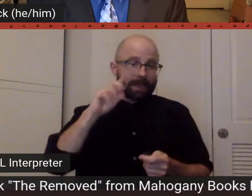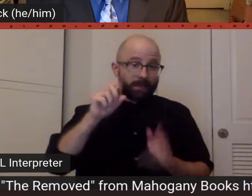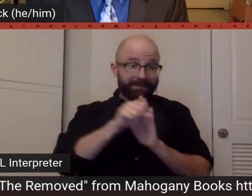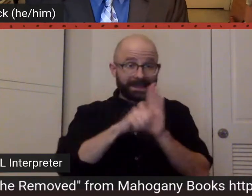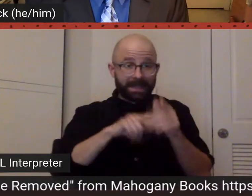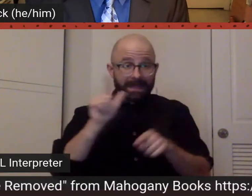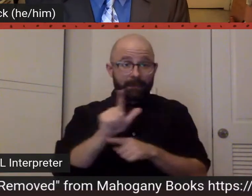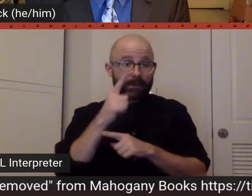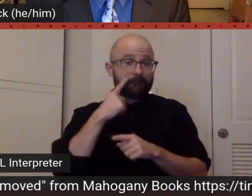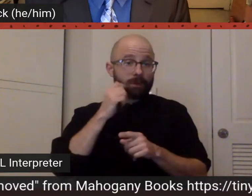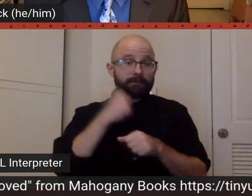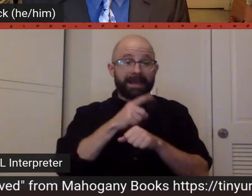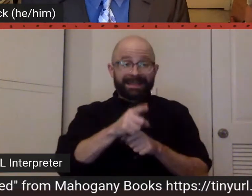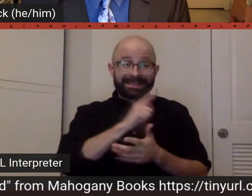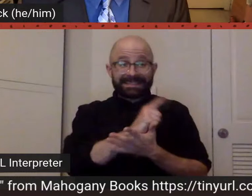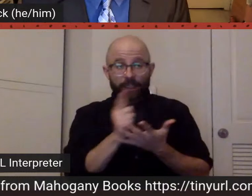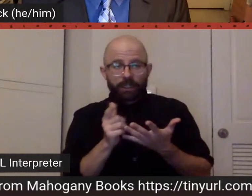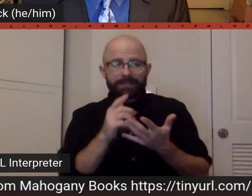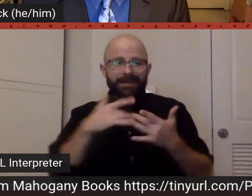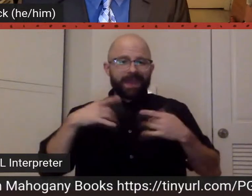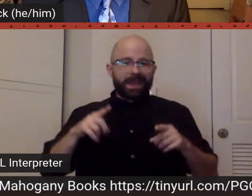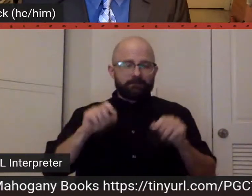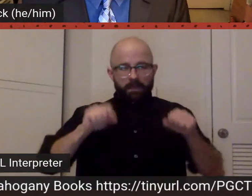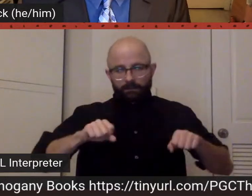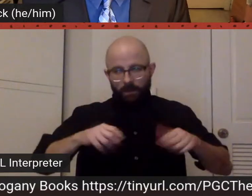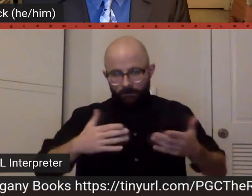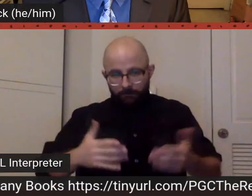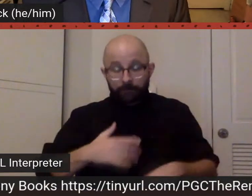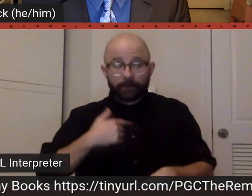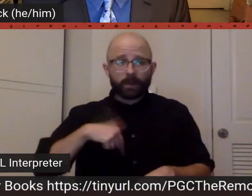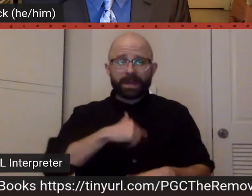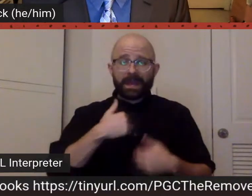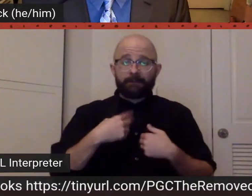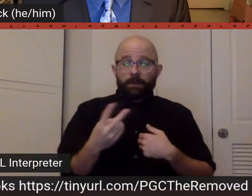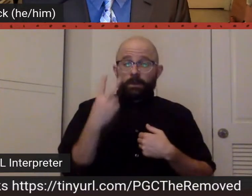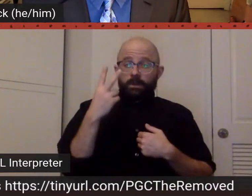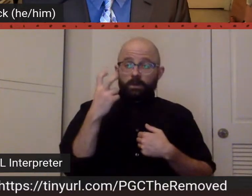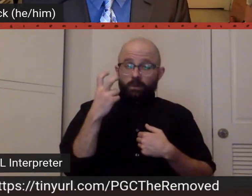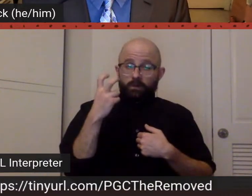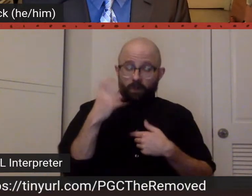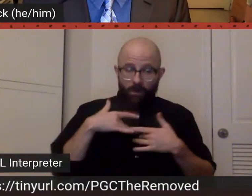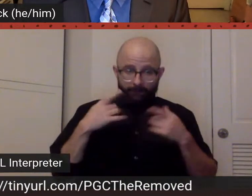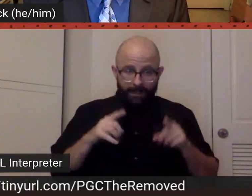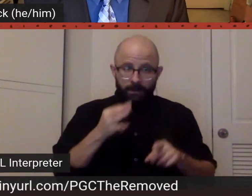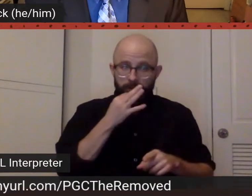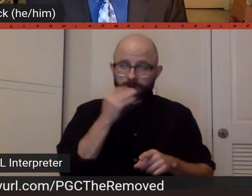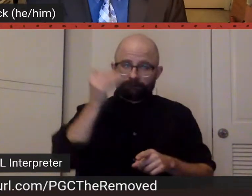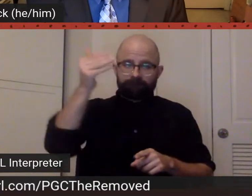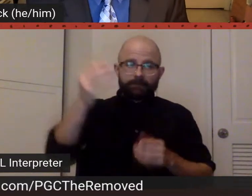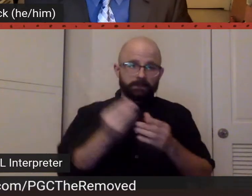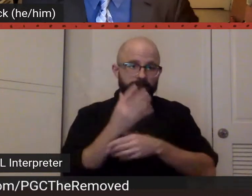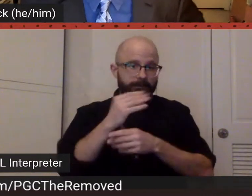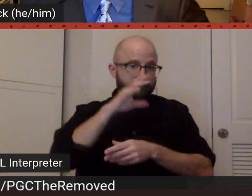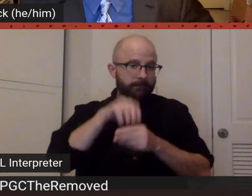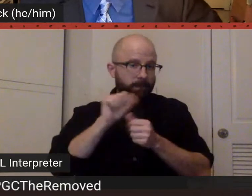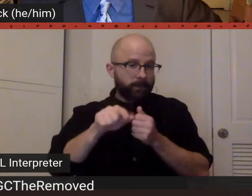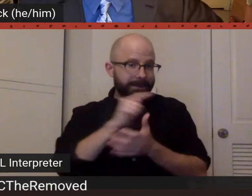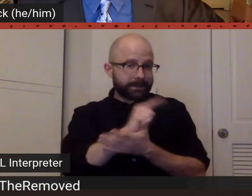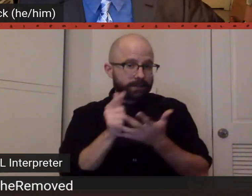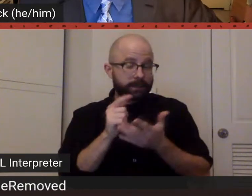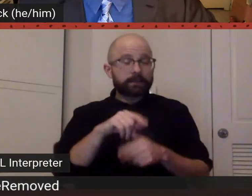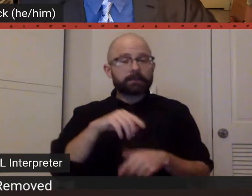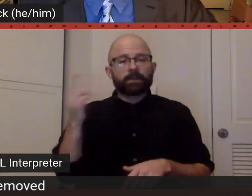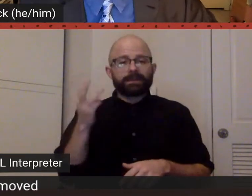making this event and series possible. And we have two more events coming up this spring as part of this series. The first is Wednesday,